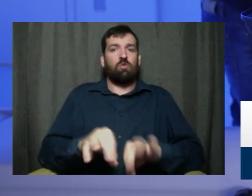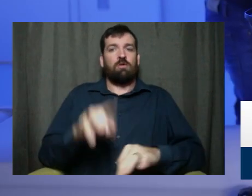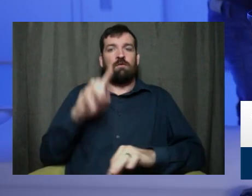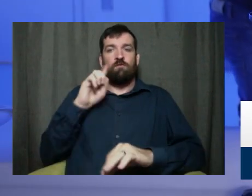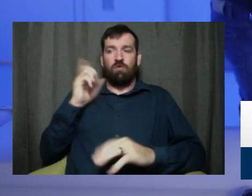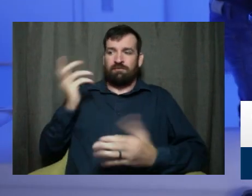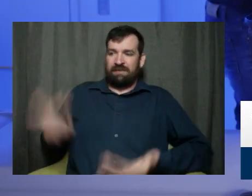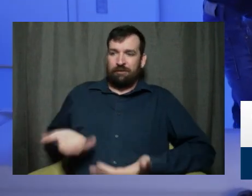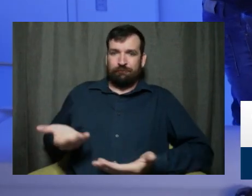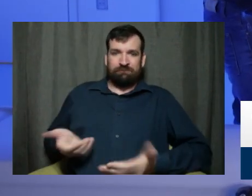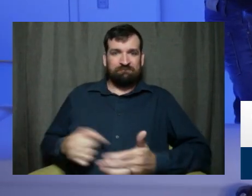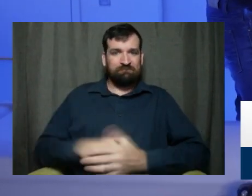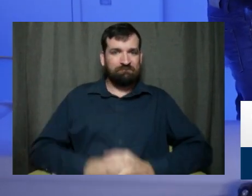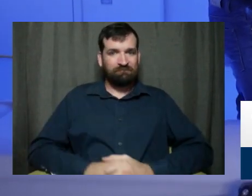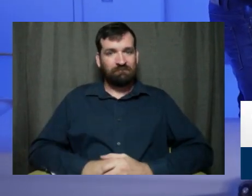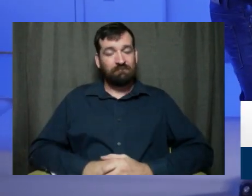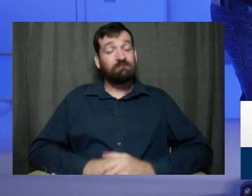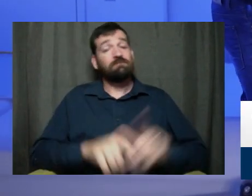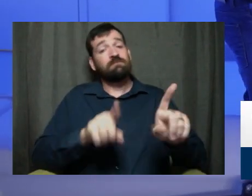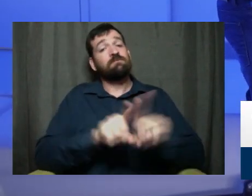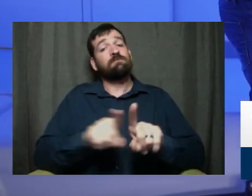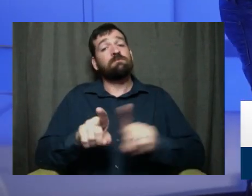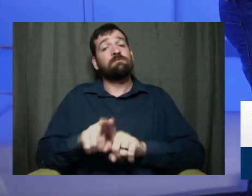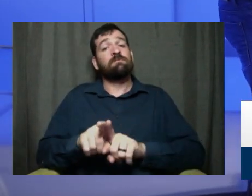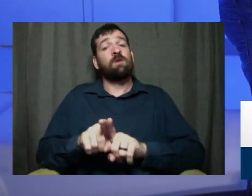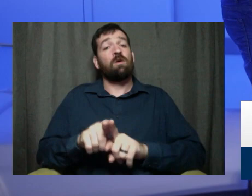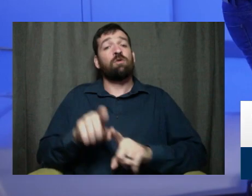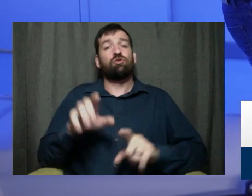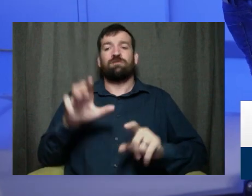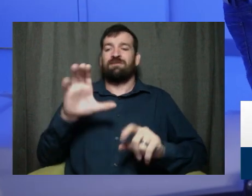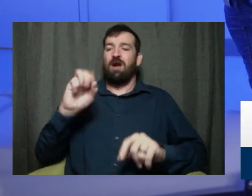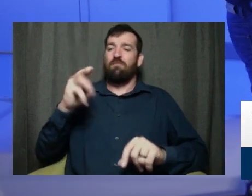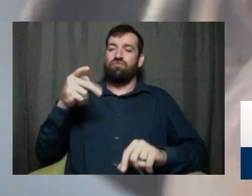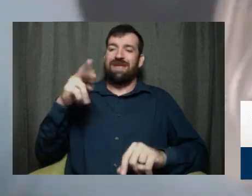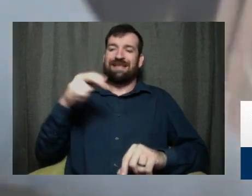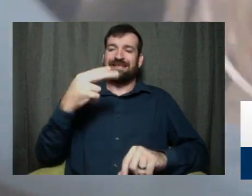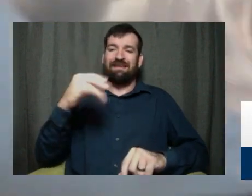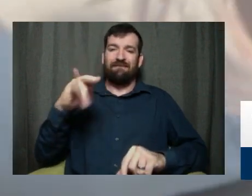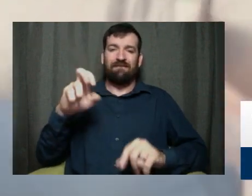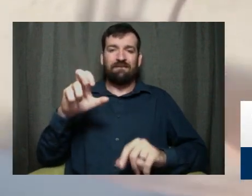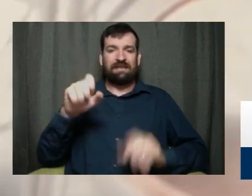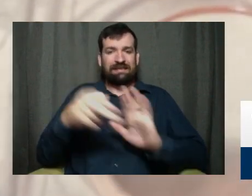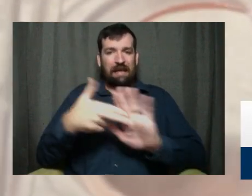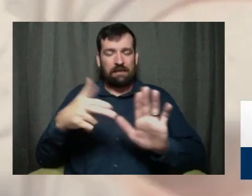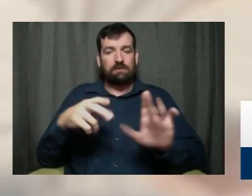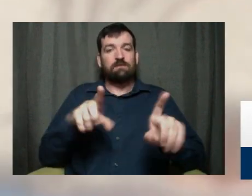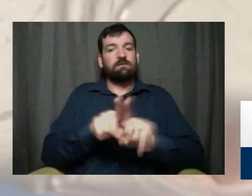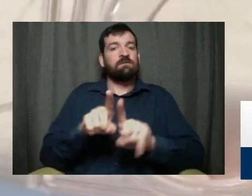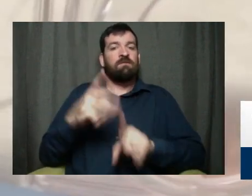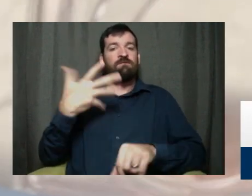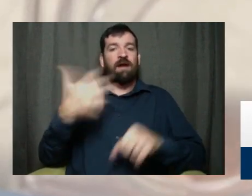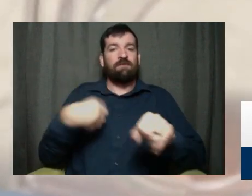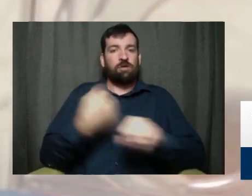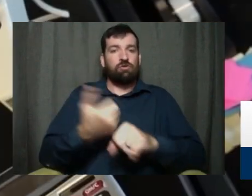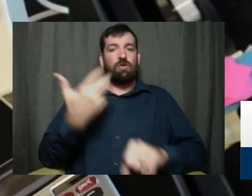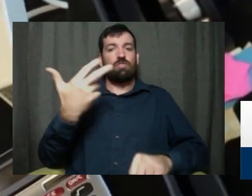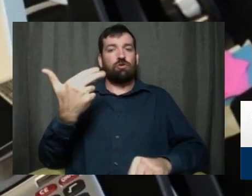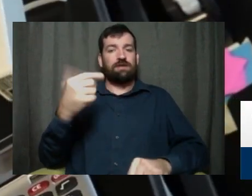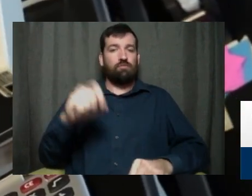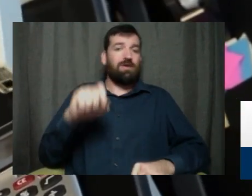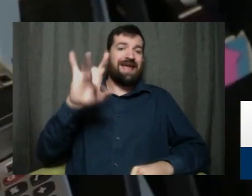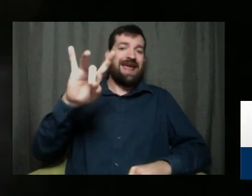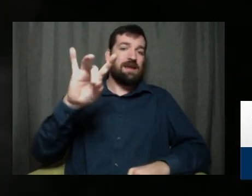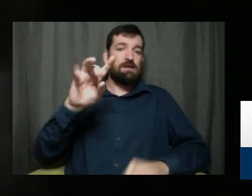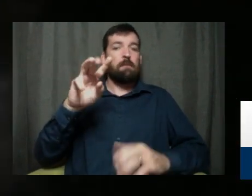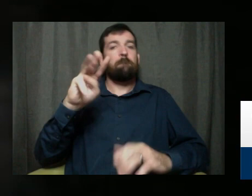today. In addition to comprehensive status, KU Cancer Center was awarded a 5-year, $13.8 million grant